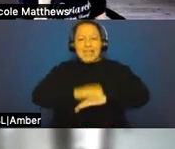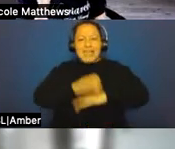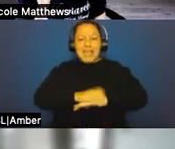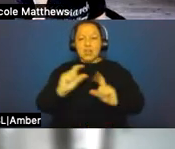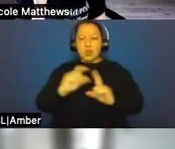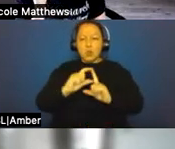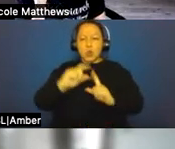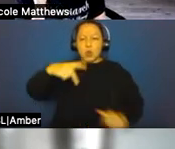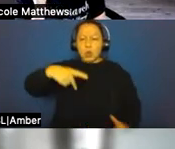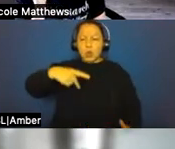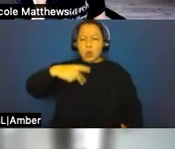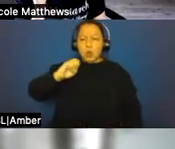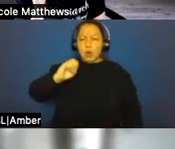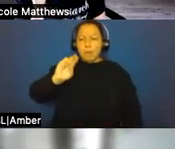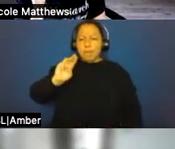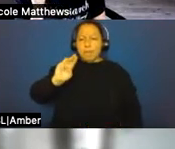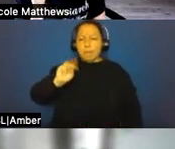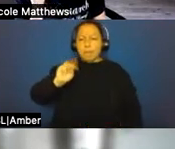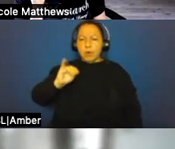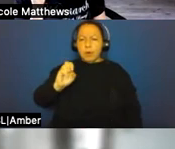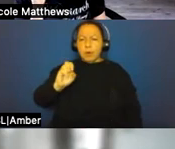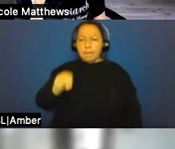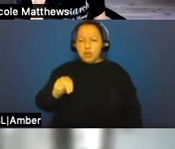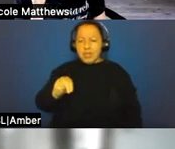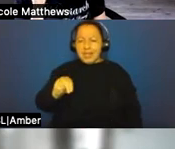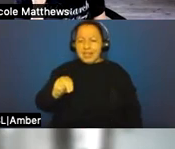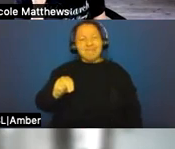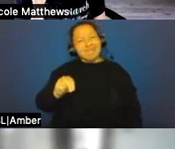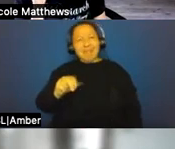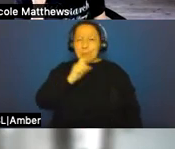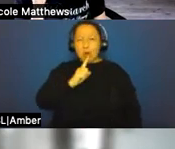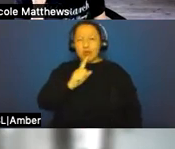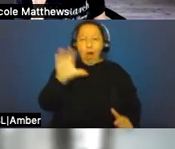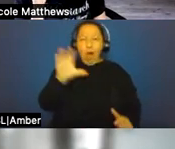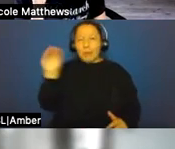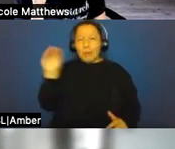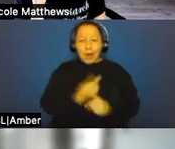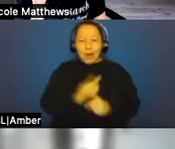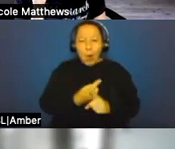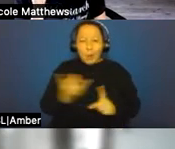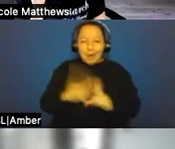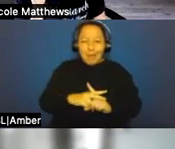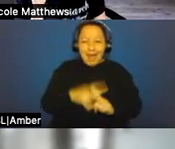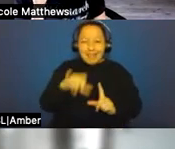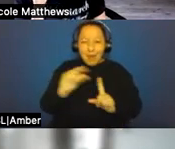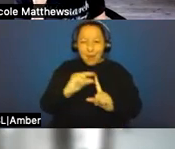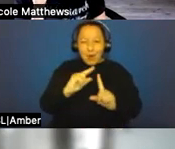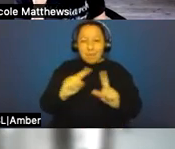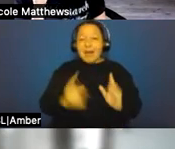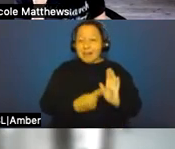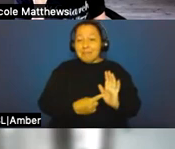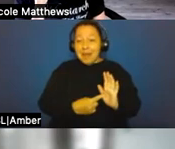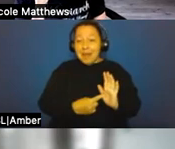appropriate word, but sometimes we need permission to say, you know what, I don't like that person. I don't want to keep going to